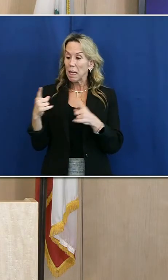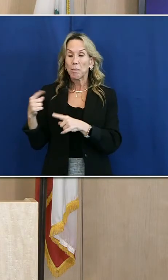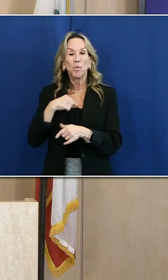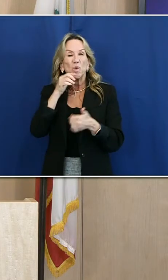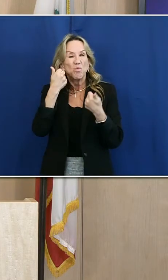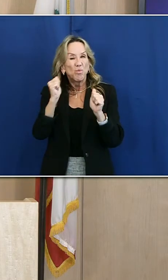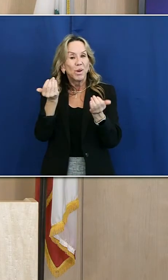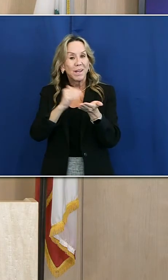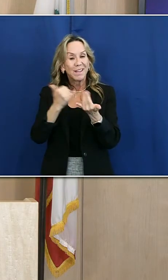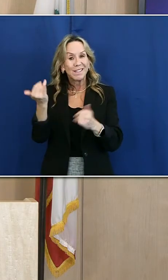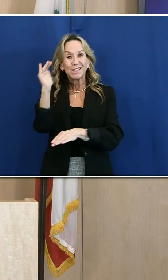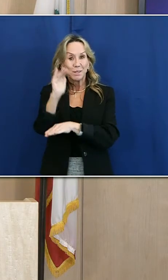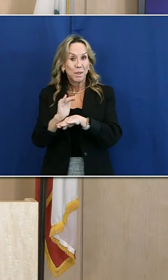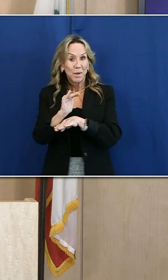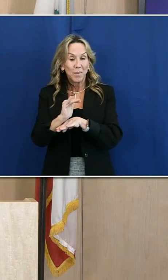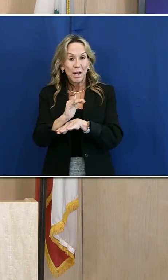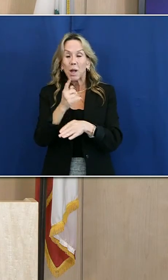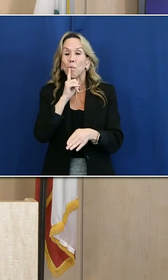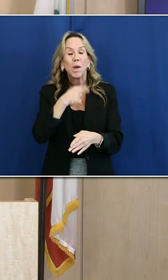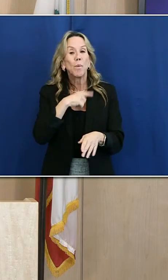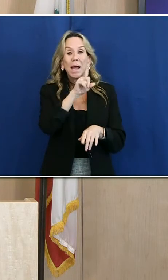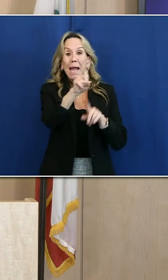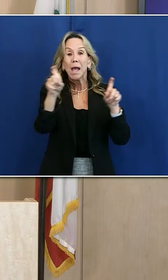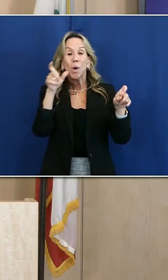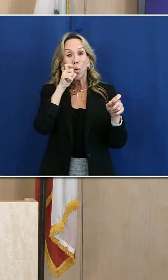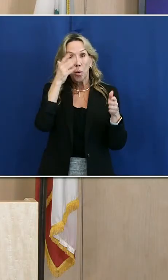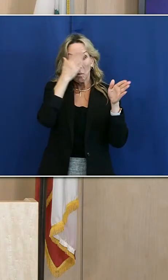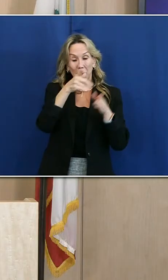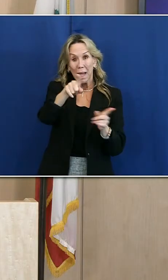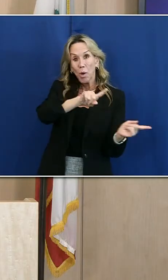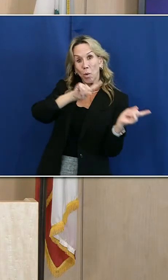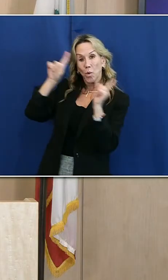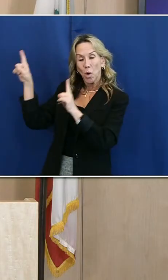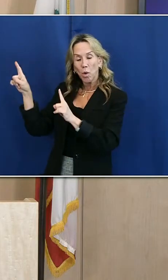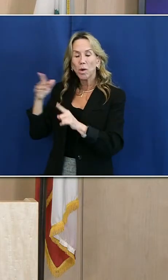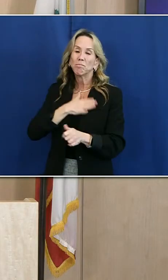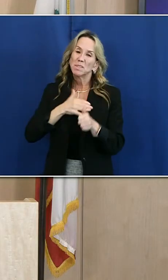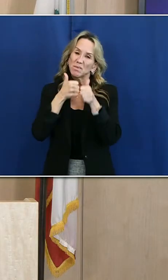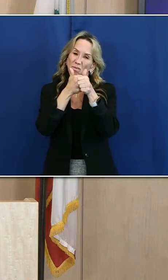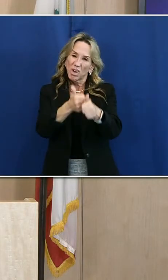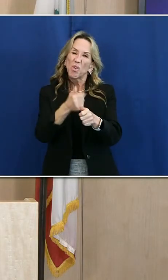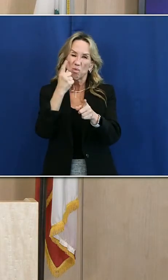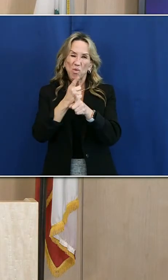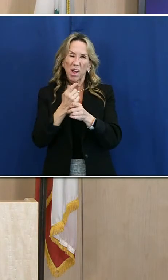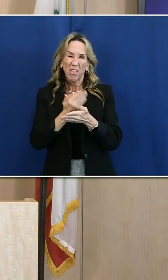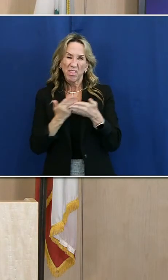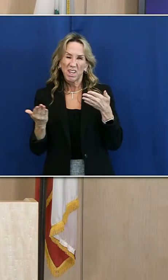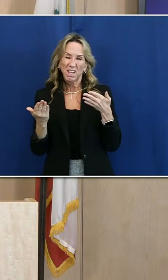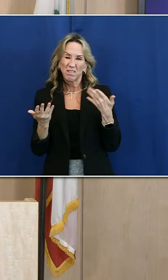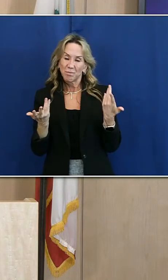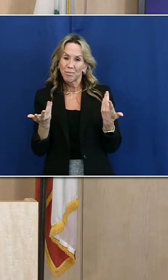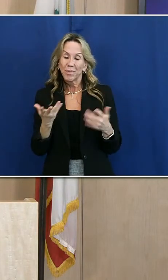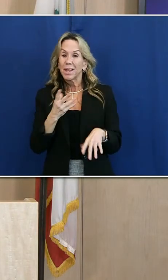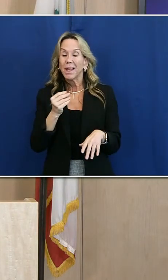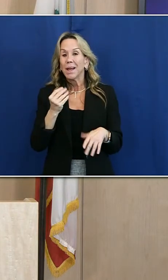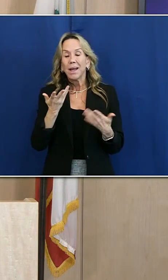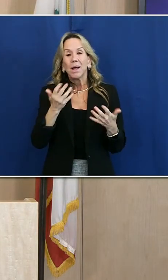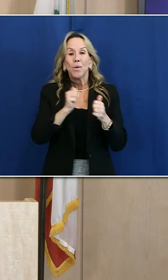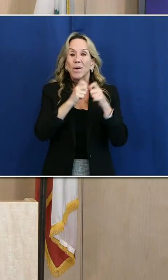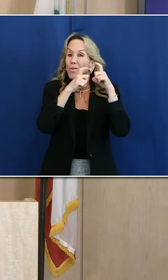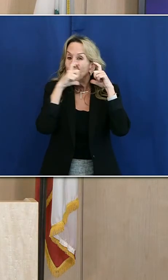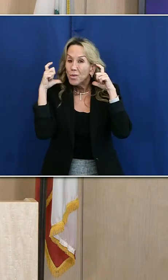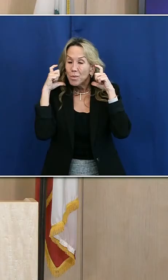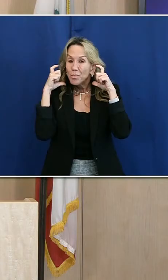And really, we're just asking everybody that plans on participating to do the right thing. That's especially important with face